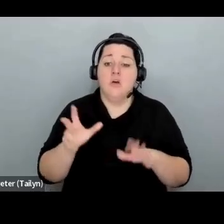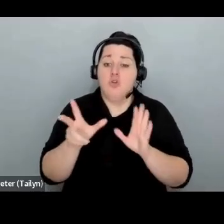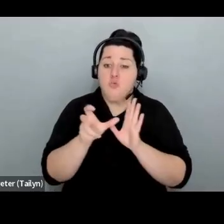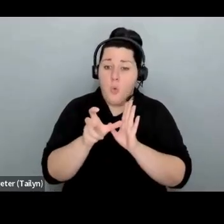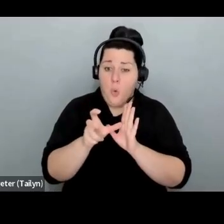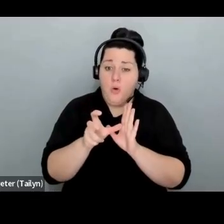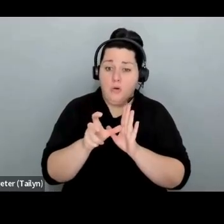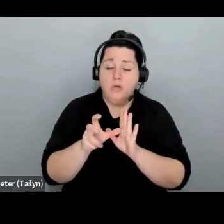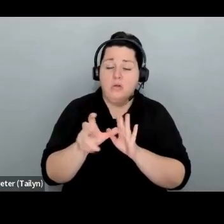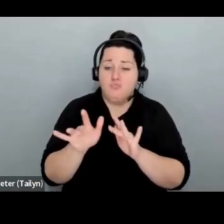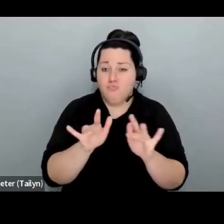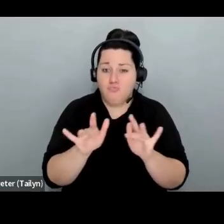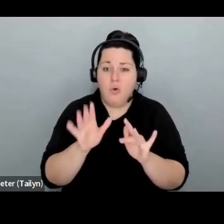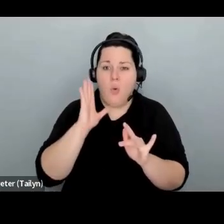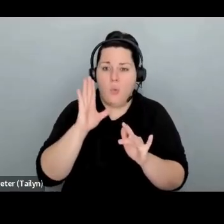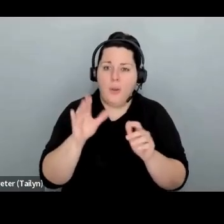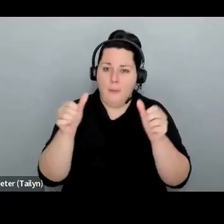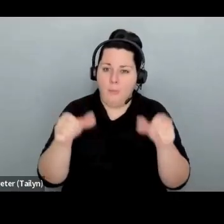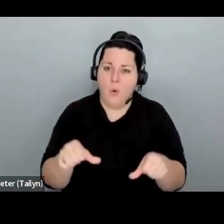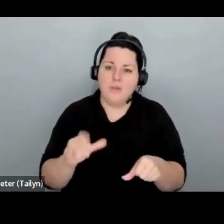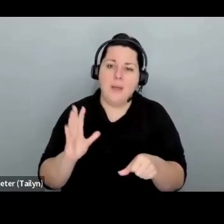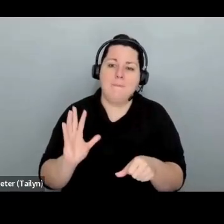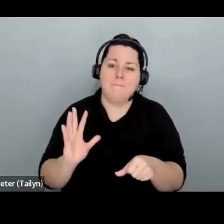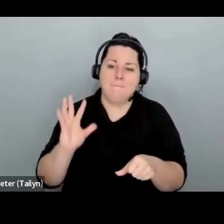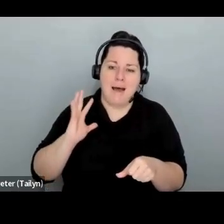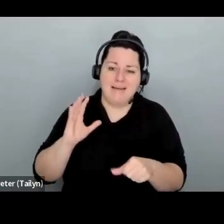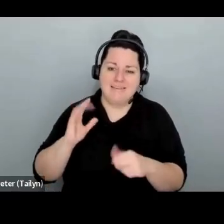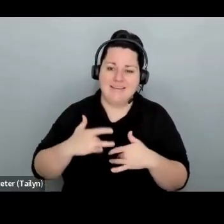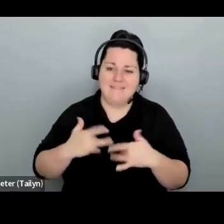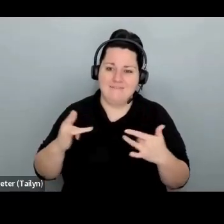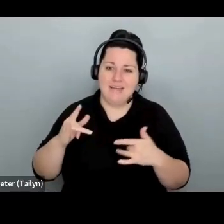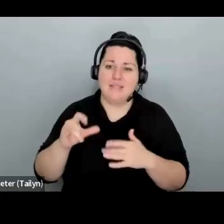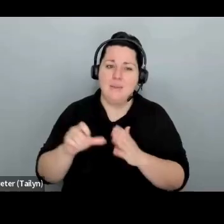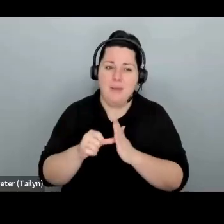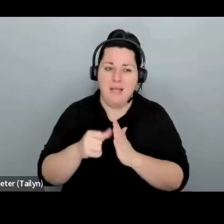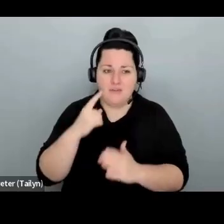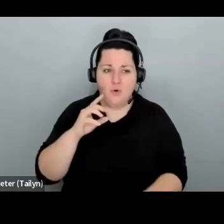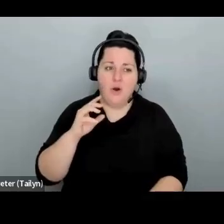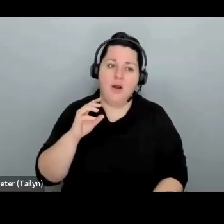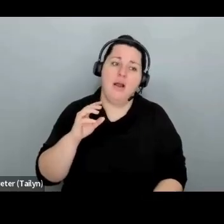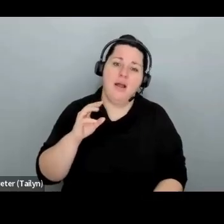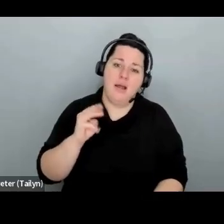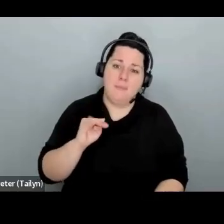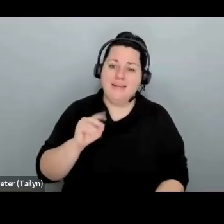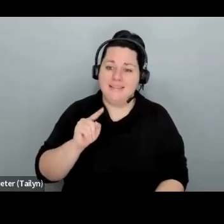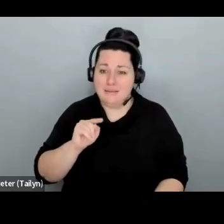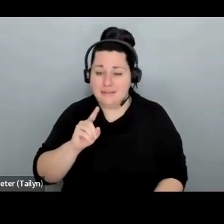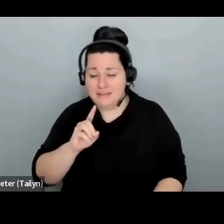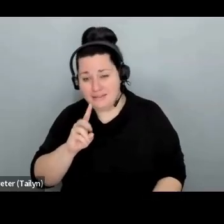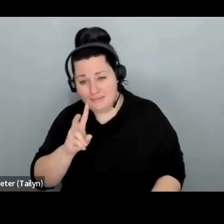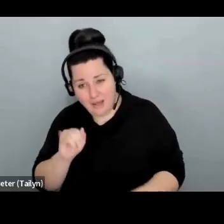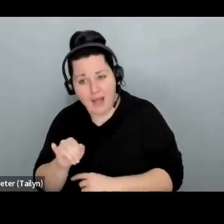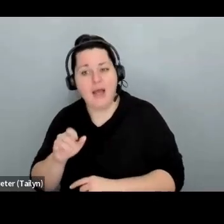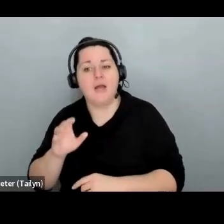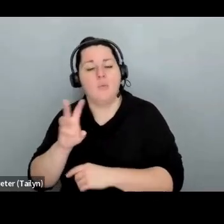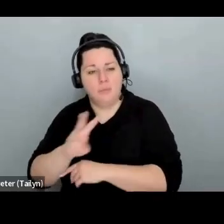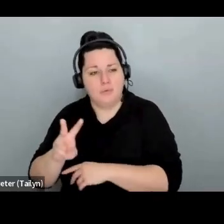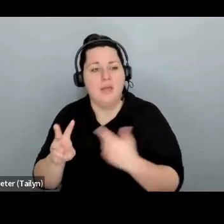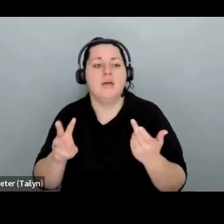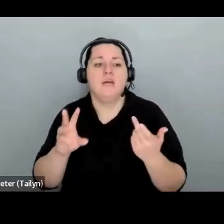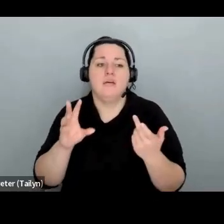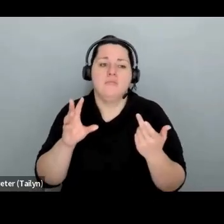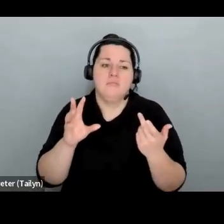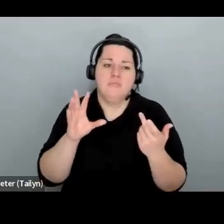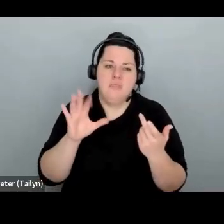is going to be posted on the past events page of the FIMC-VI website by the end of the week. We'll aim for